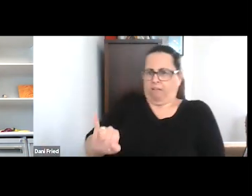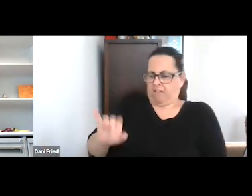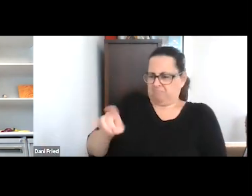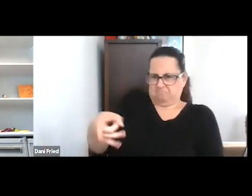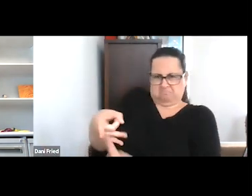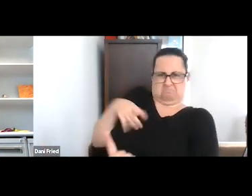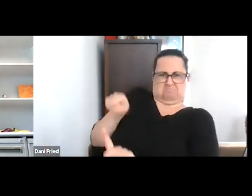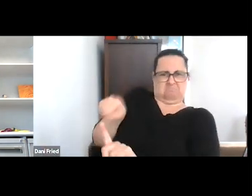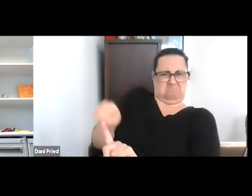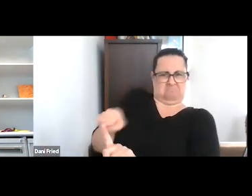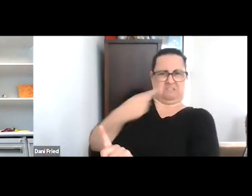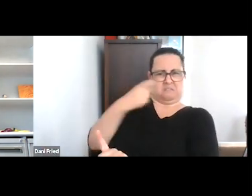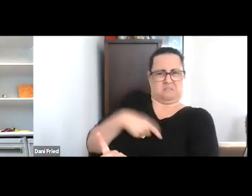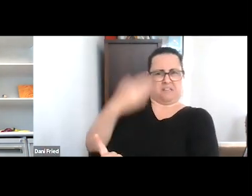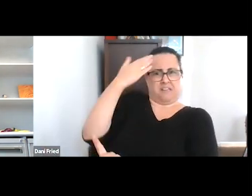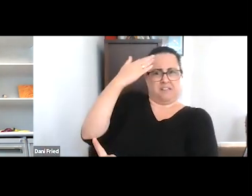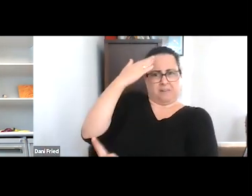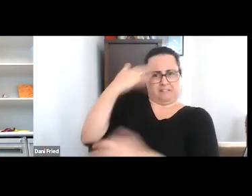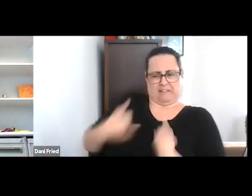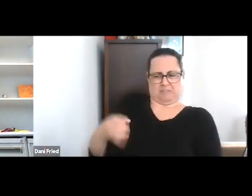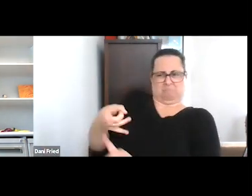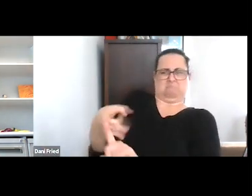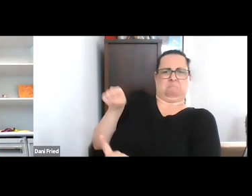mental illness, resulting in